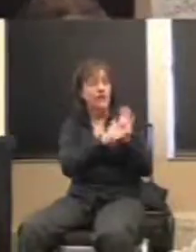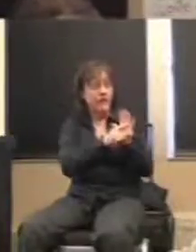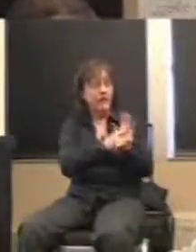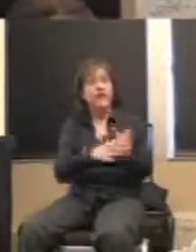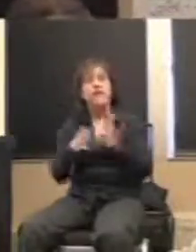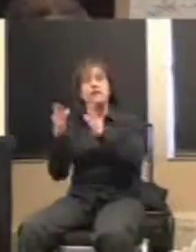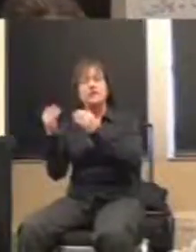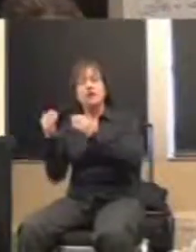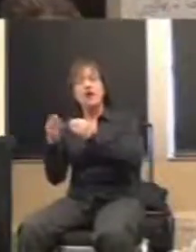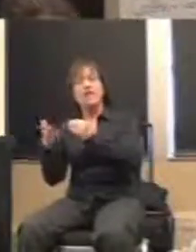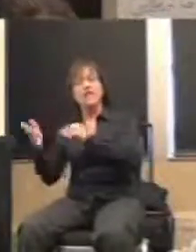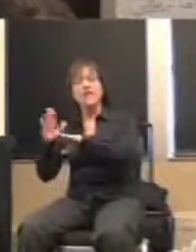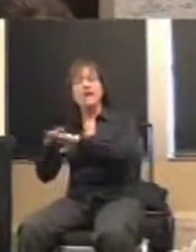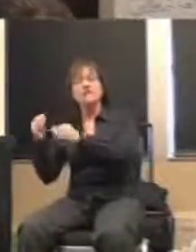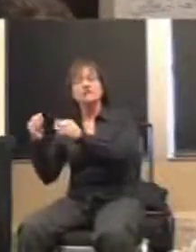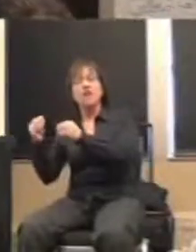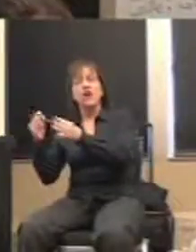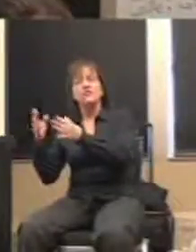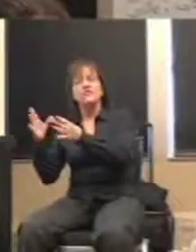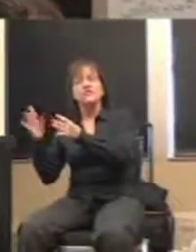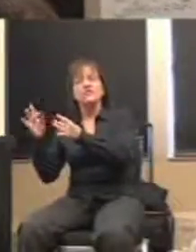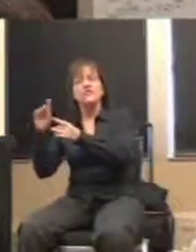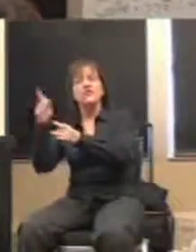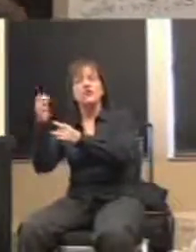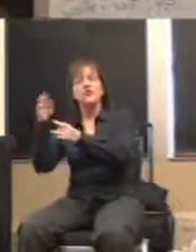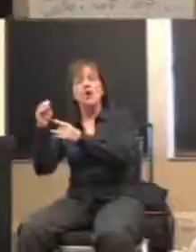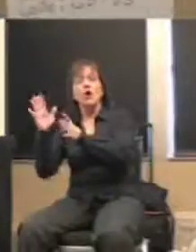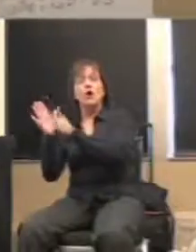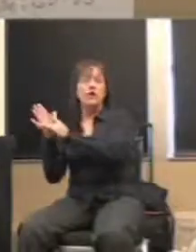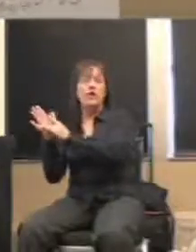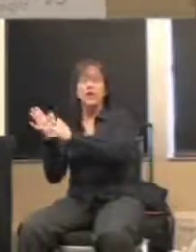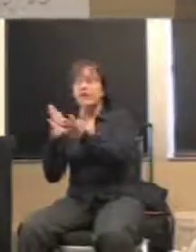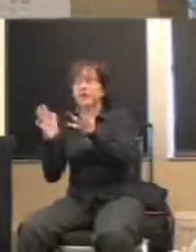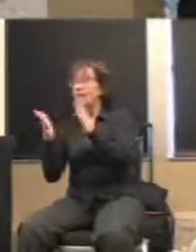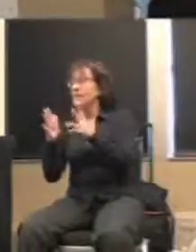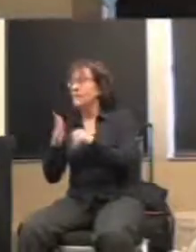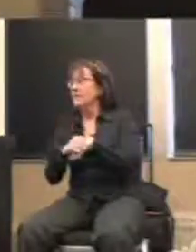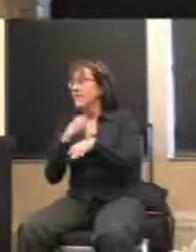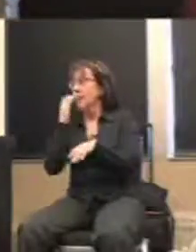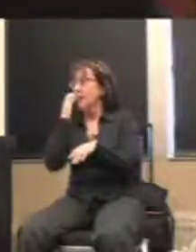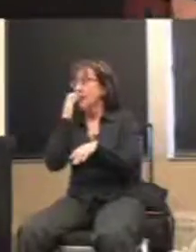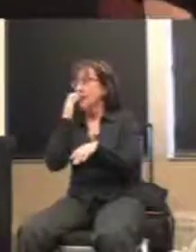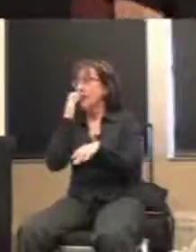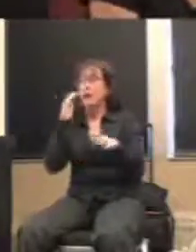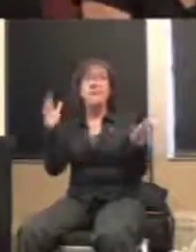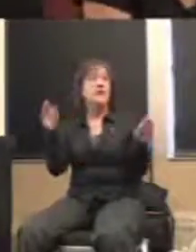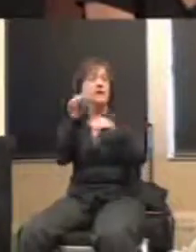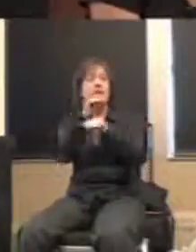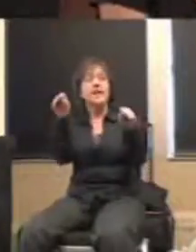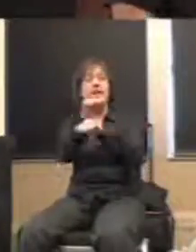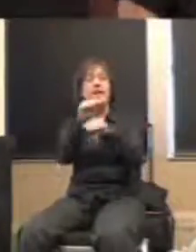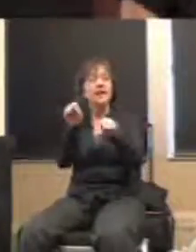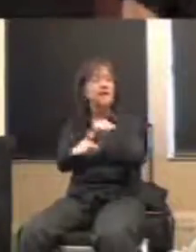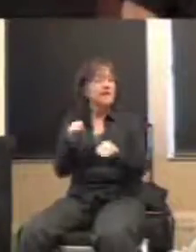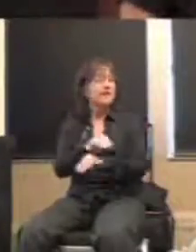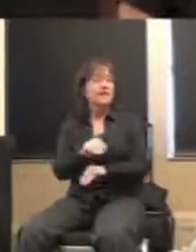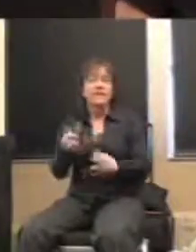always the scratchy part. And then there's no confusion. What part And goes your on where. icons are interchangeable throughout the To any school